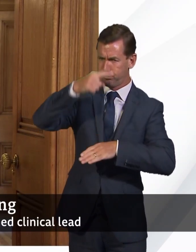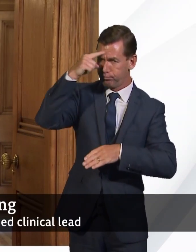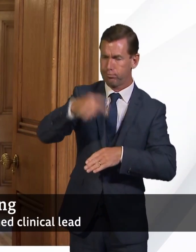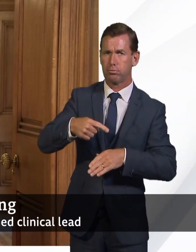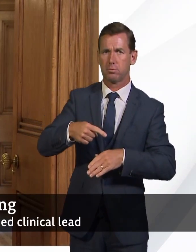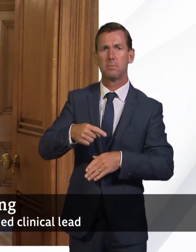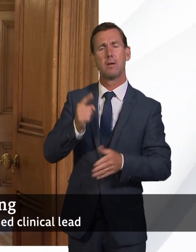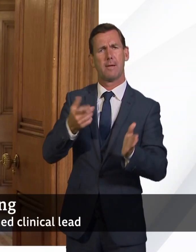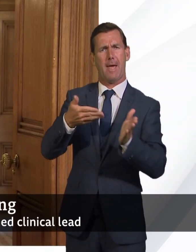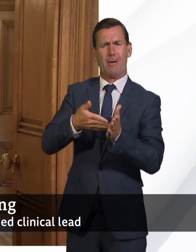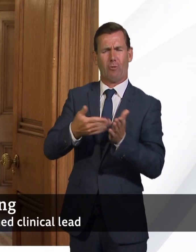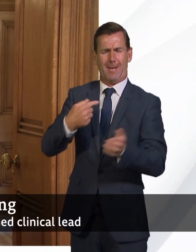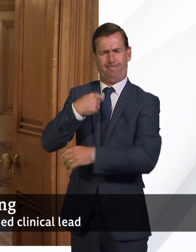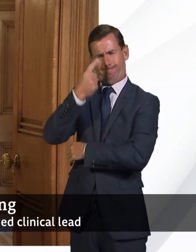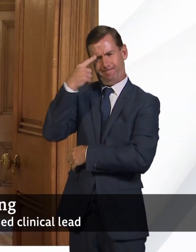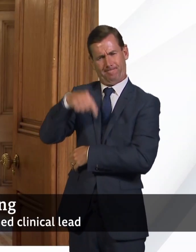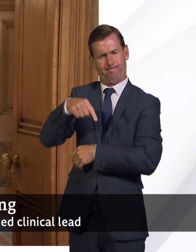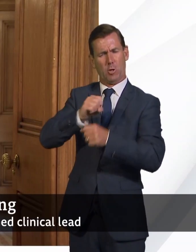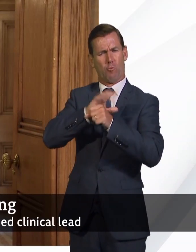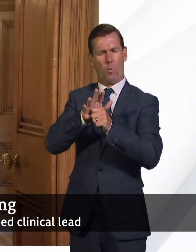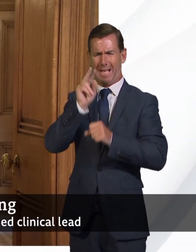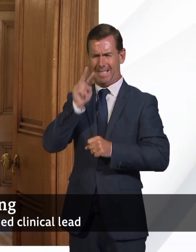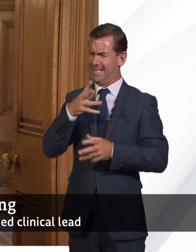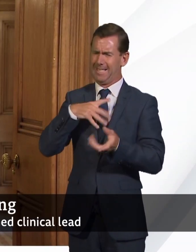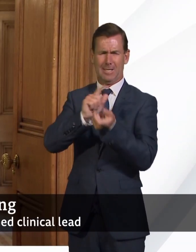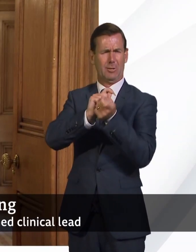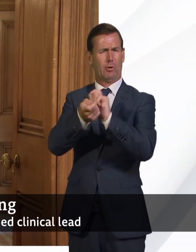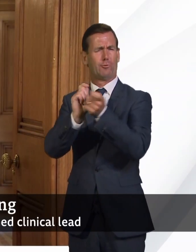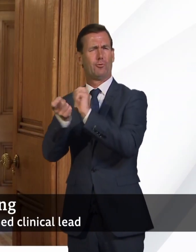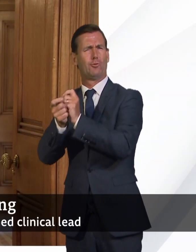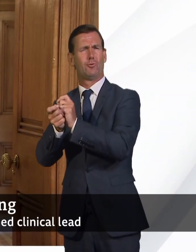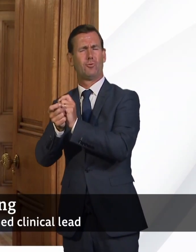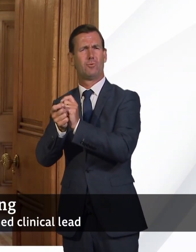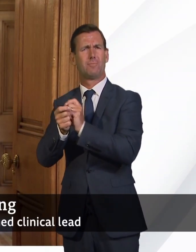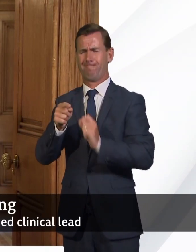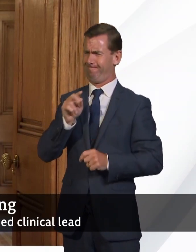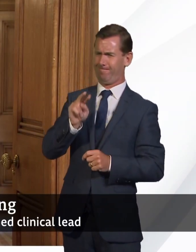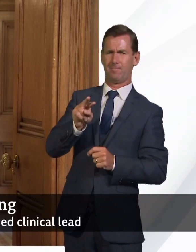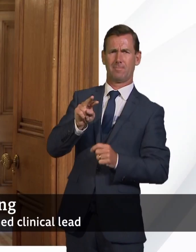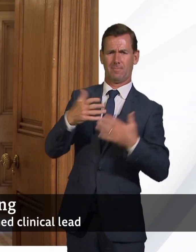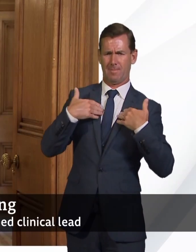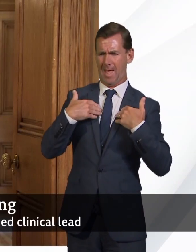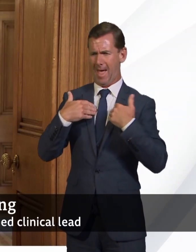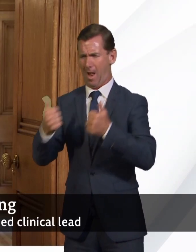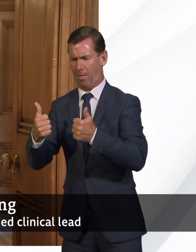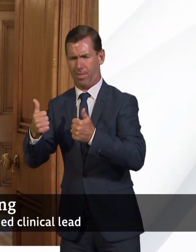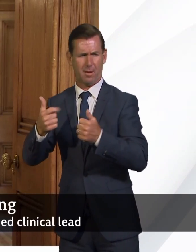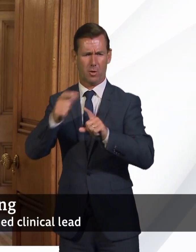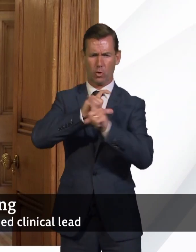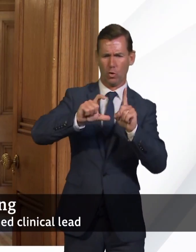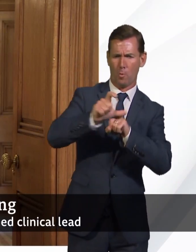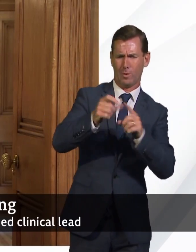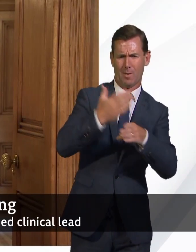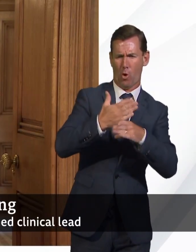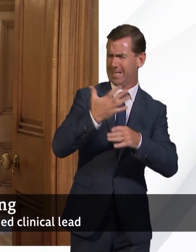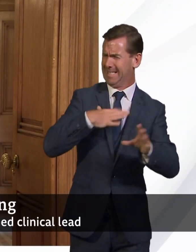reform. It's shown the importance of long-standing calls for closer working between health and social care. It's